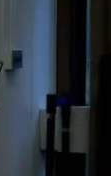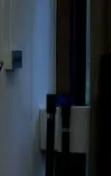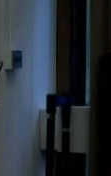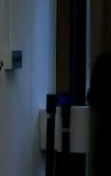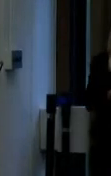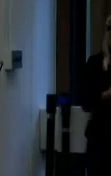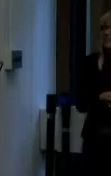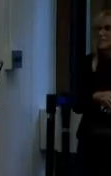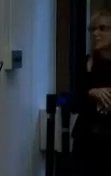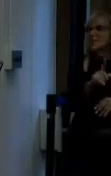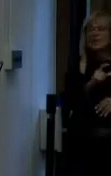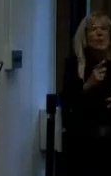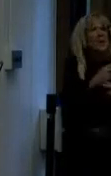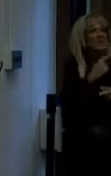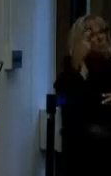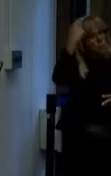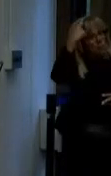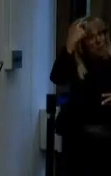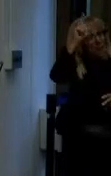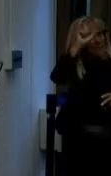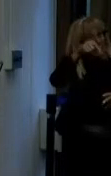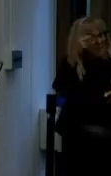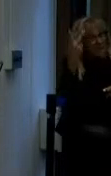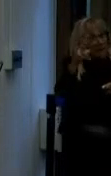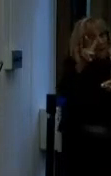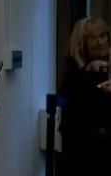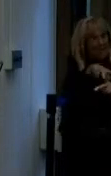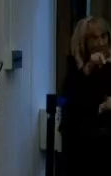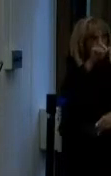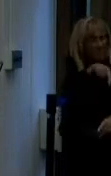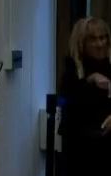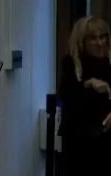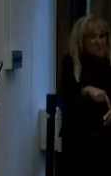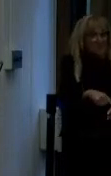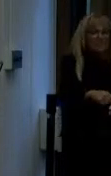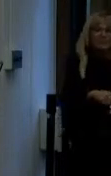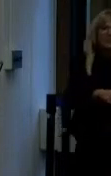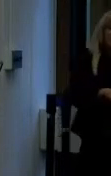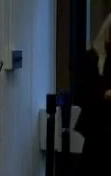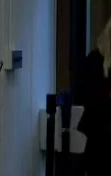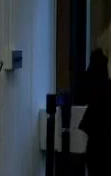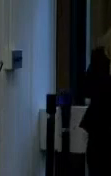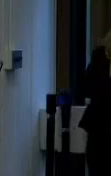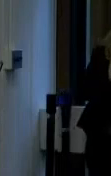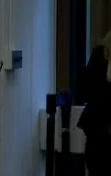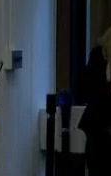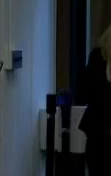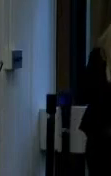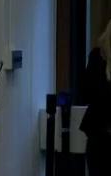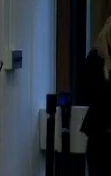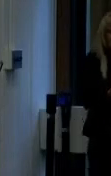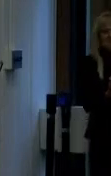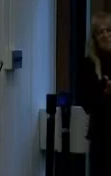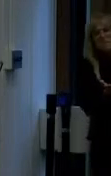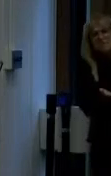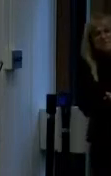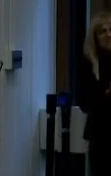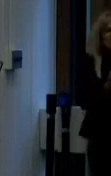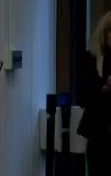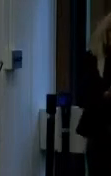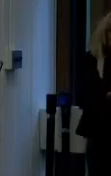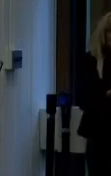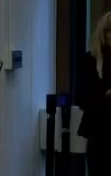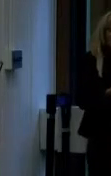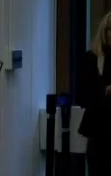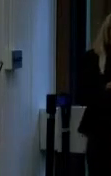So you definitely need to use your brain. The answers that it gives, sometimes it gives you some of the